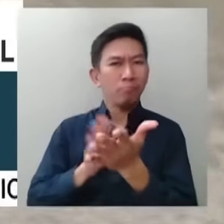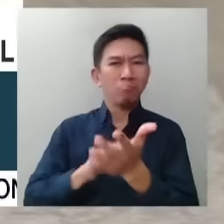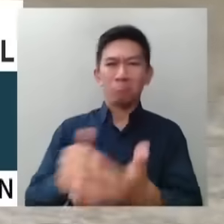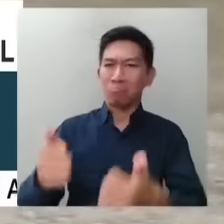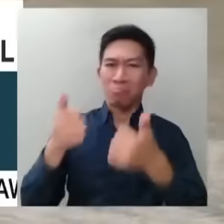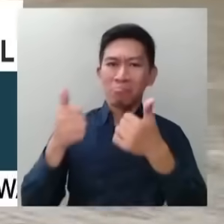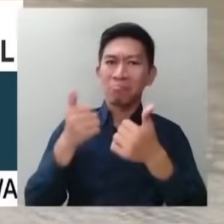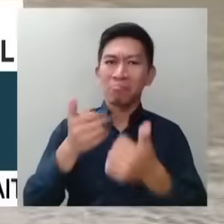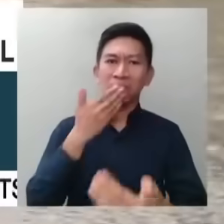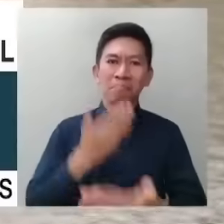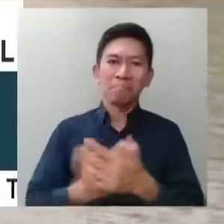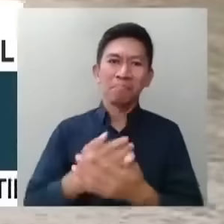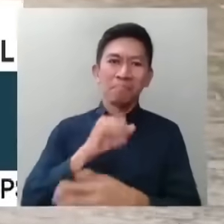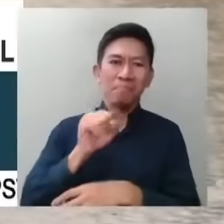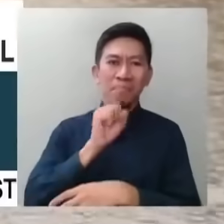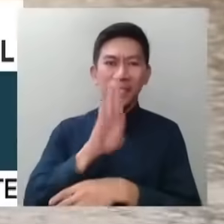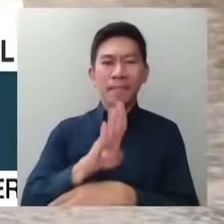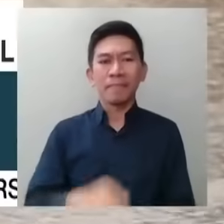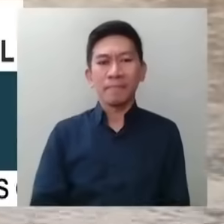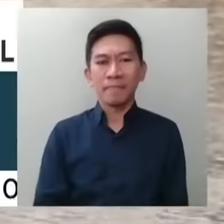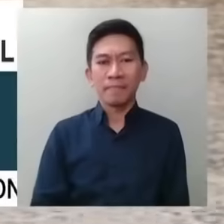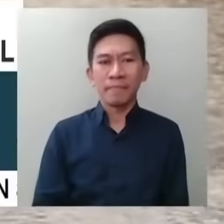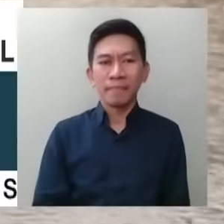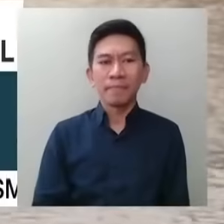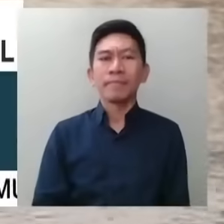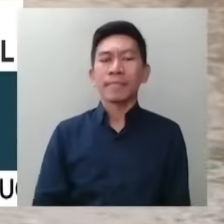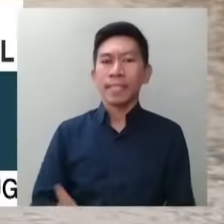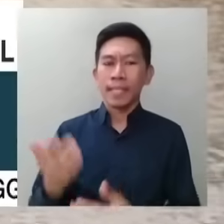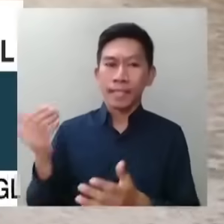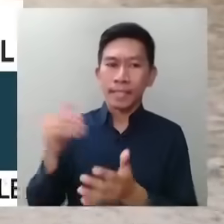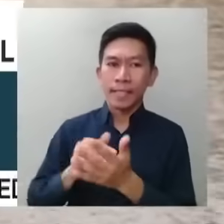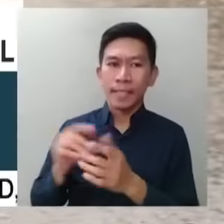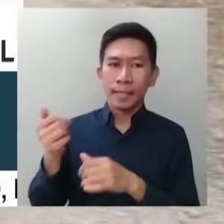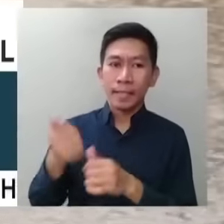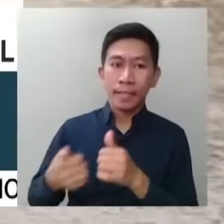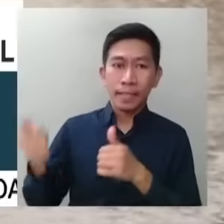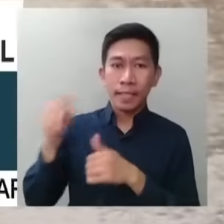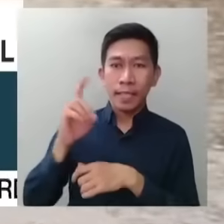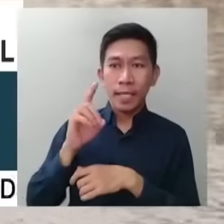to leave it at that. Director Edgar Posadas, their spokesperson of the National Disaster Risk Reduction and